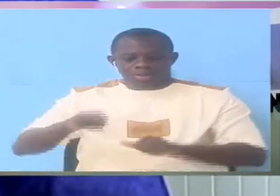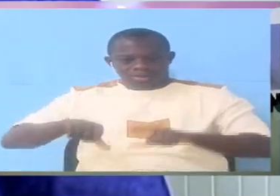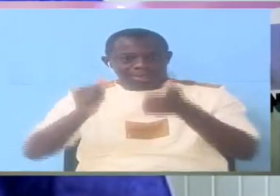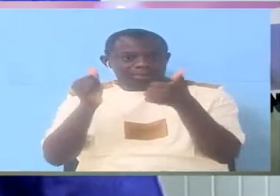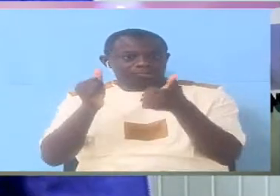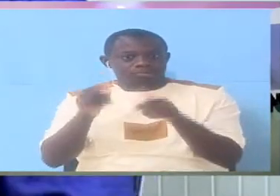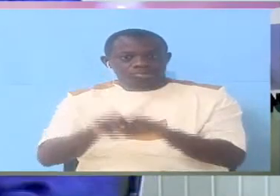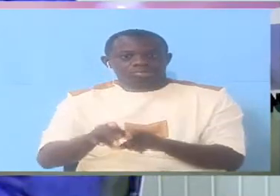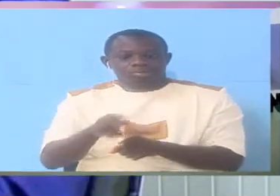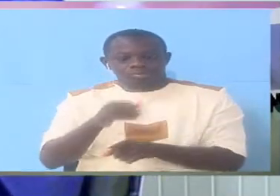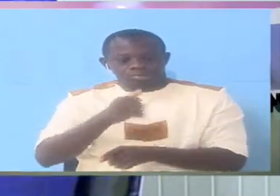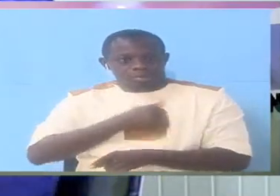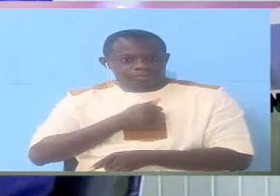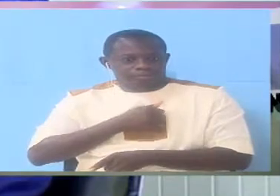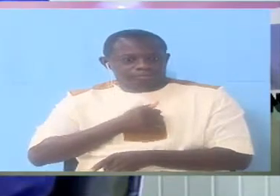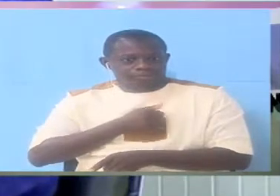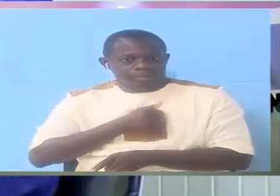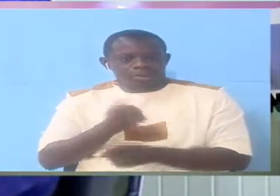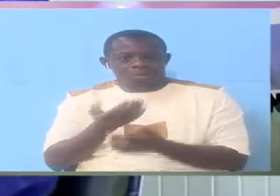panic. Because